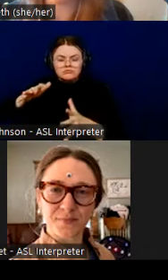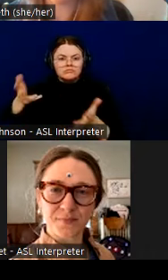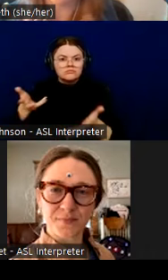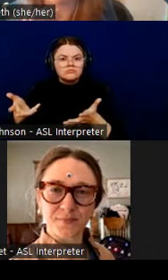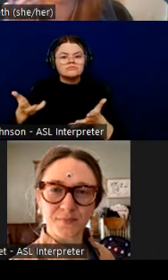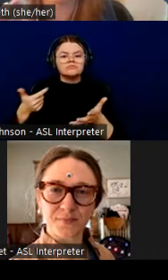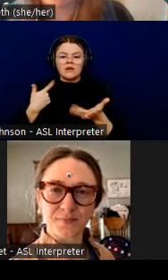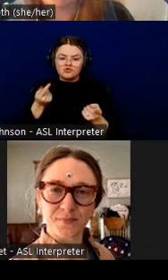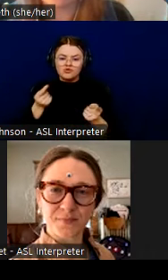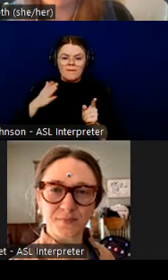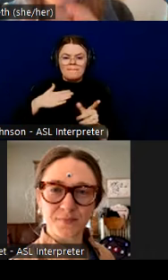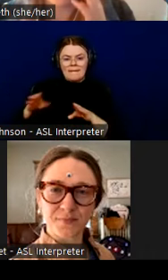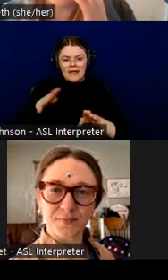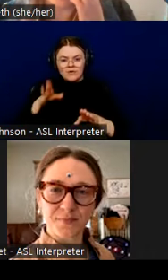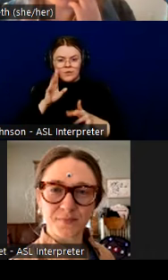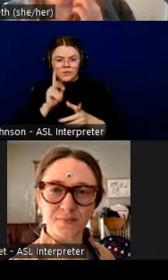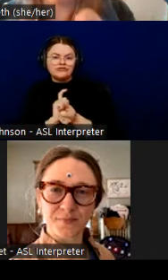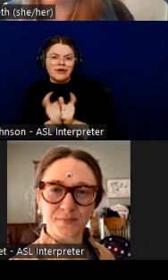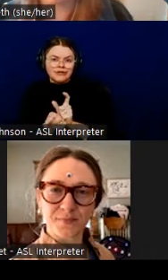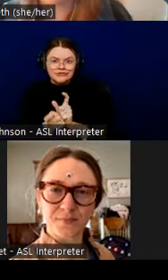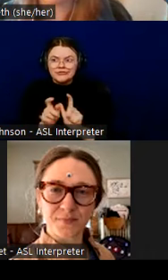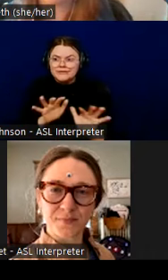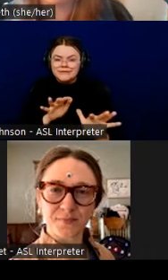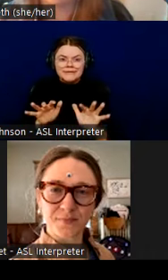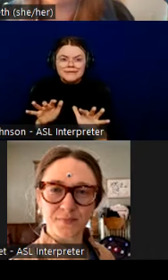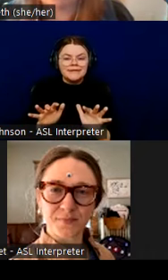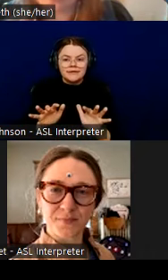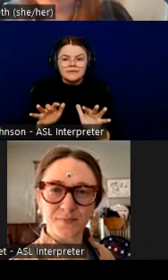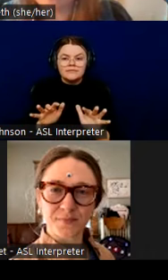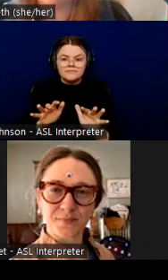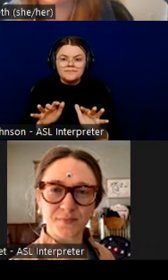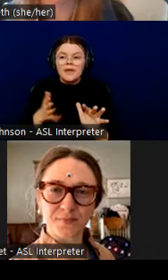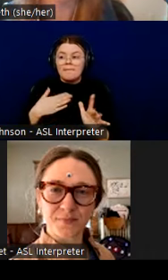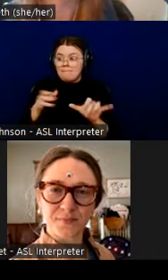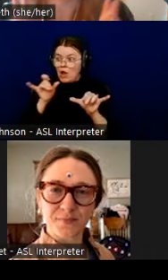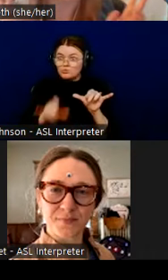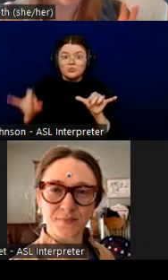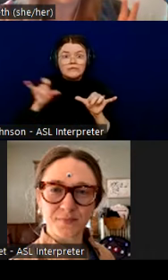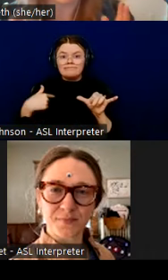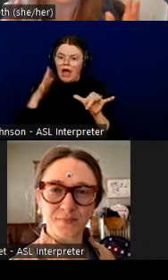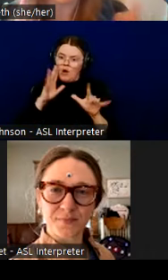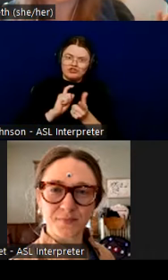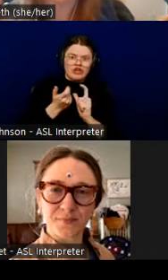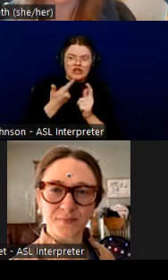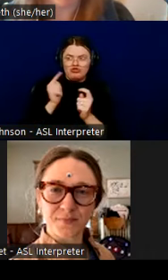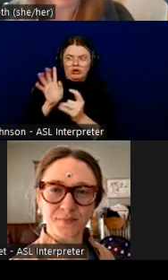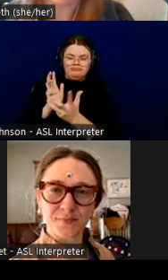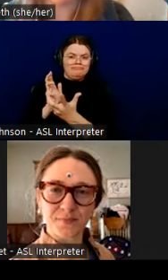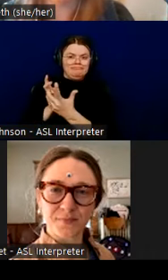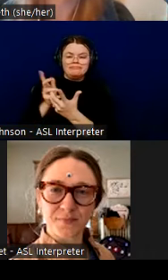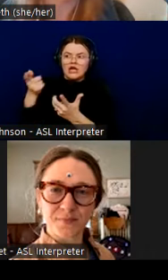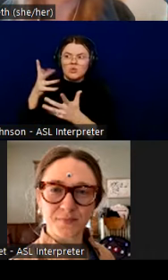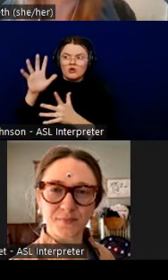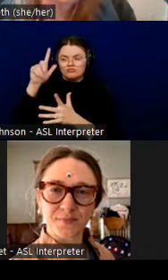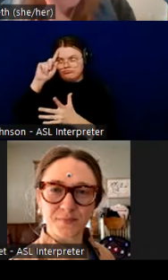They'll change their lives entirely and change their routines to try to avoid causing an abuser's